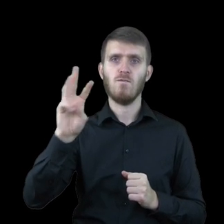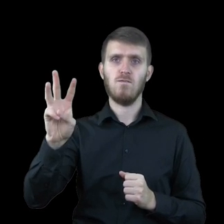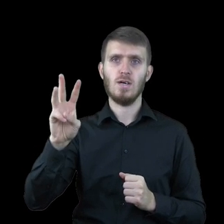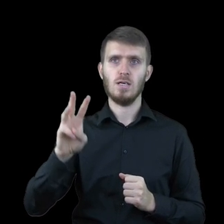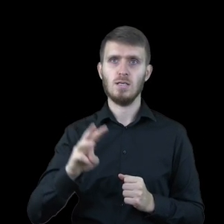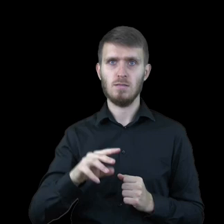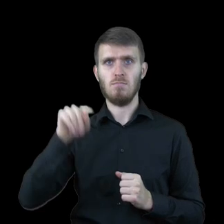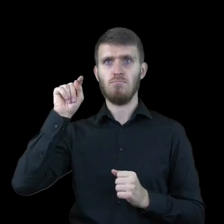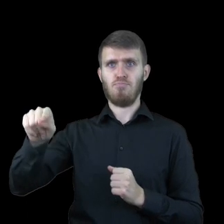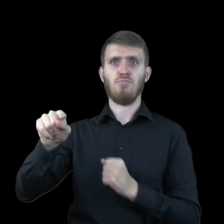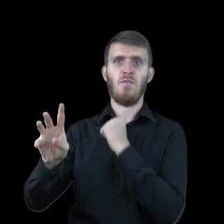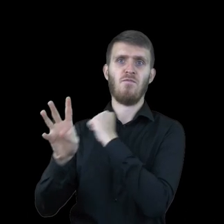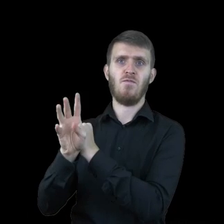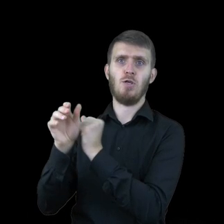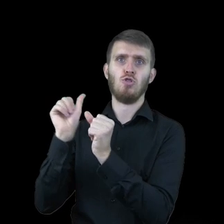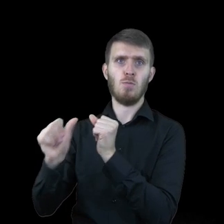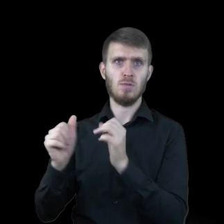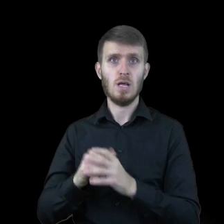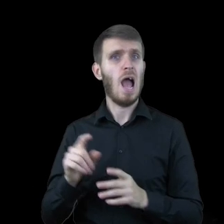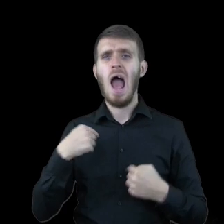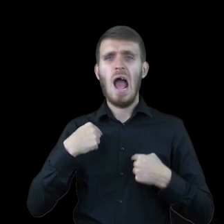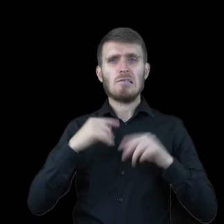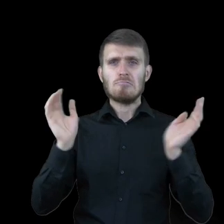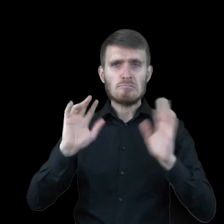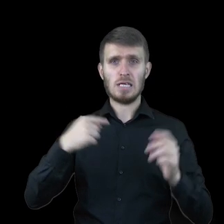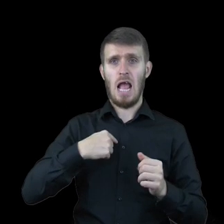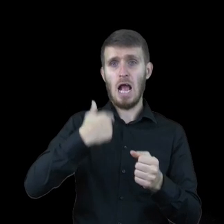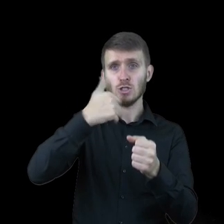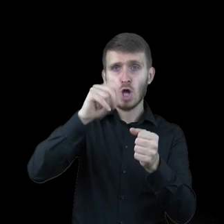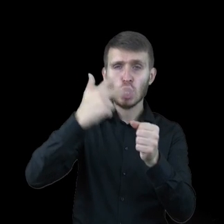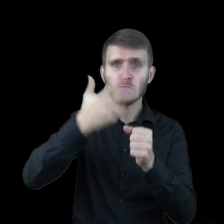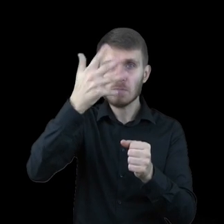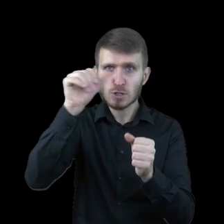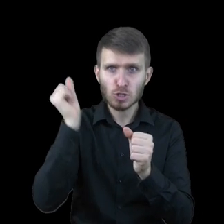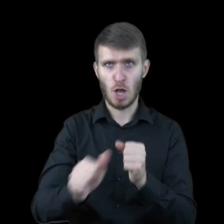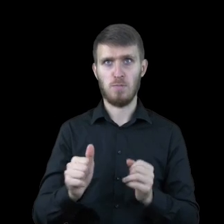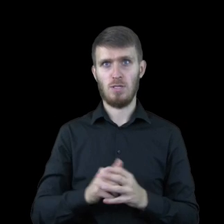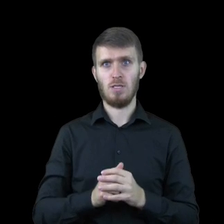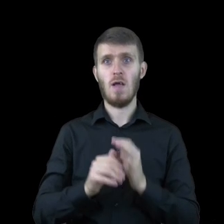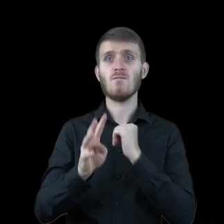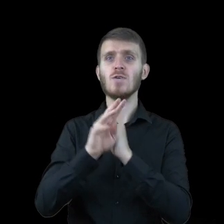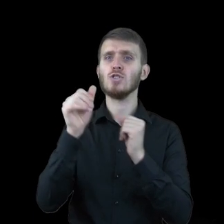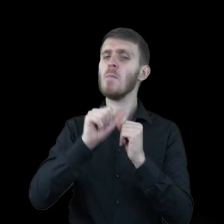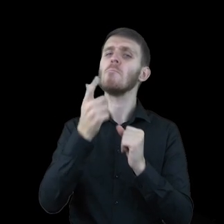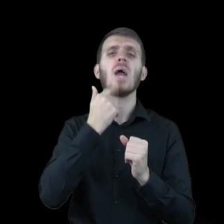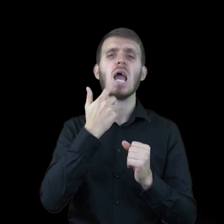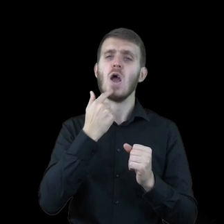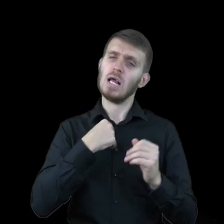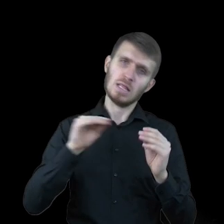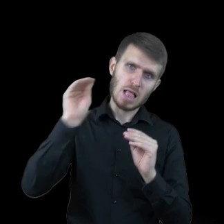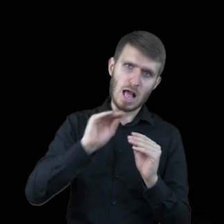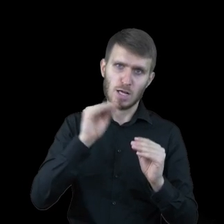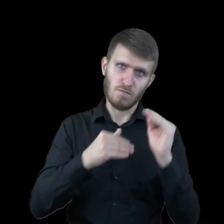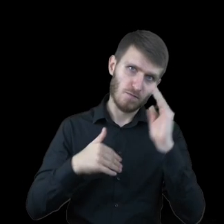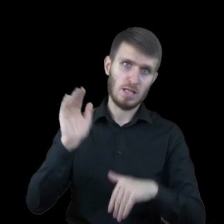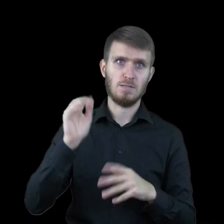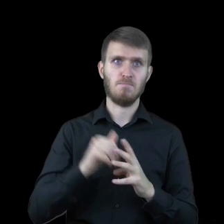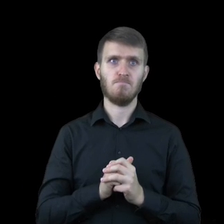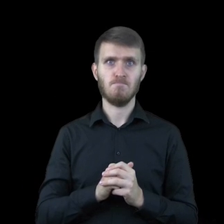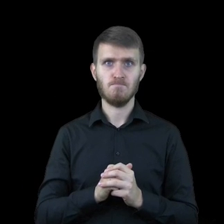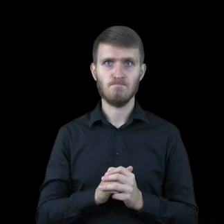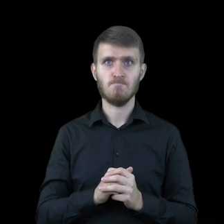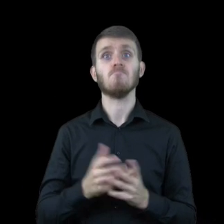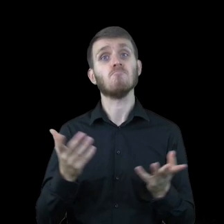degrees. But we're not going 90, we're going 135, which is more than 90 degrees. So here's one clue.